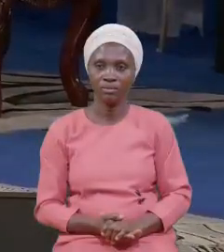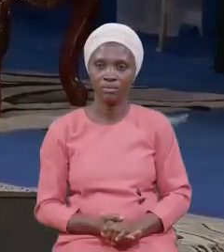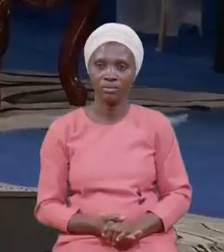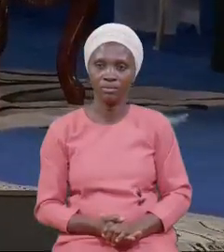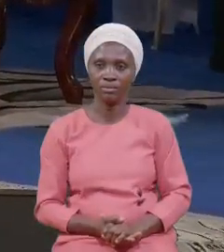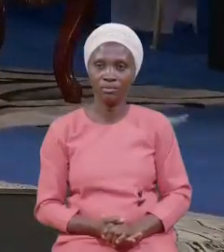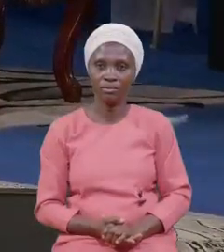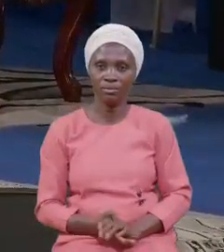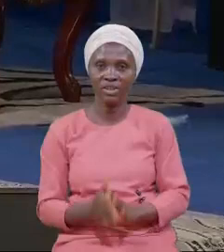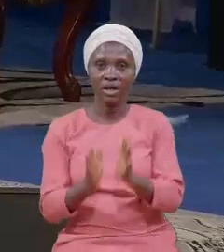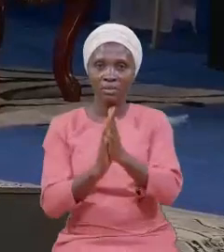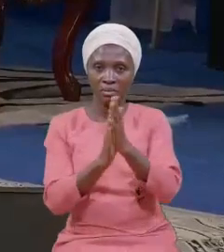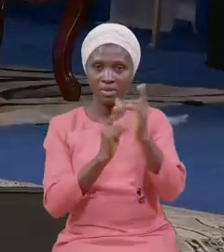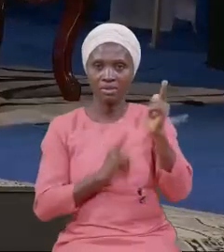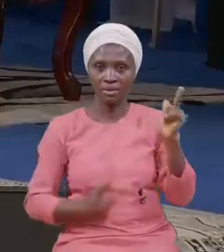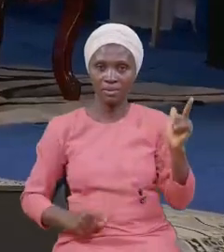Praise the Lord.